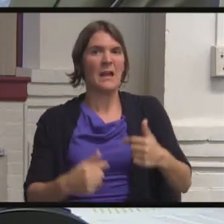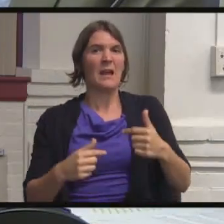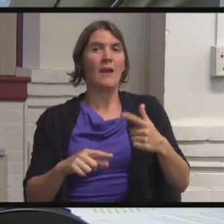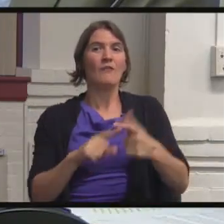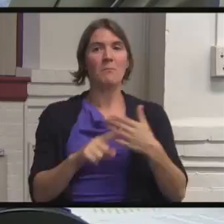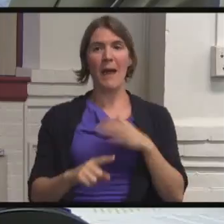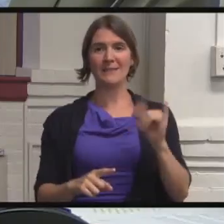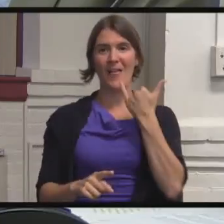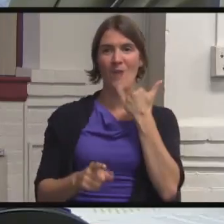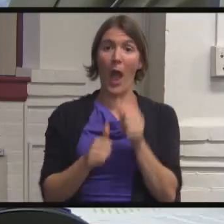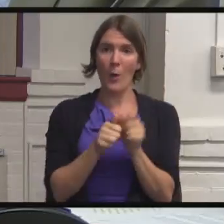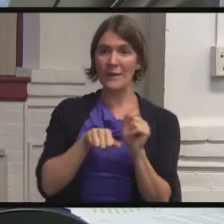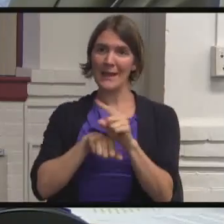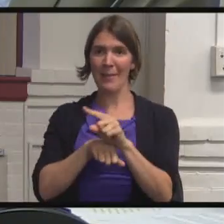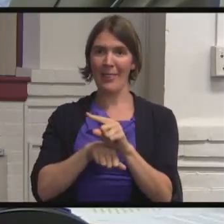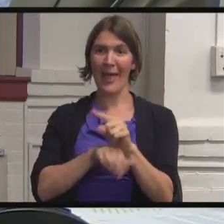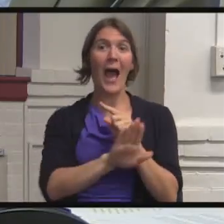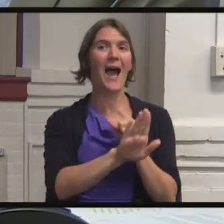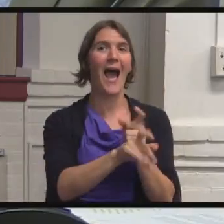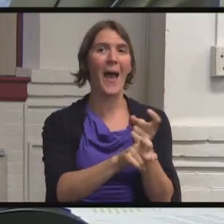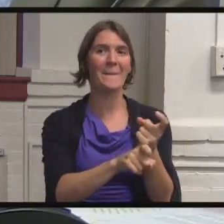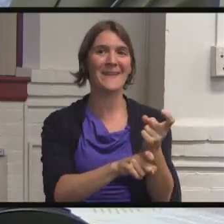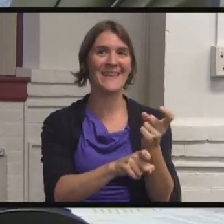phone. Just joking. Just joking.